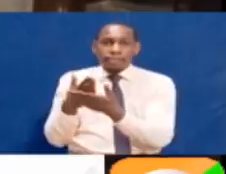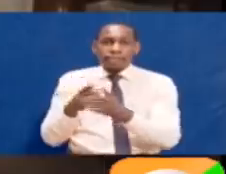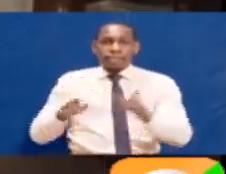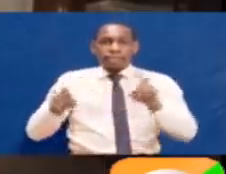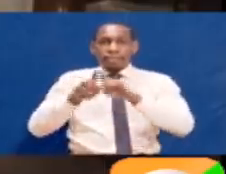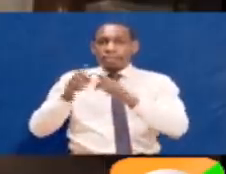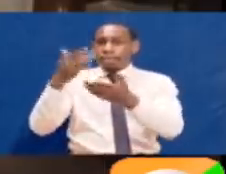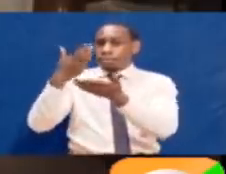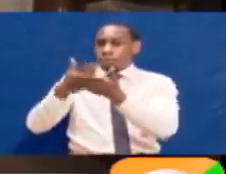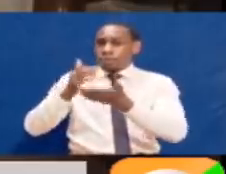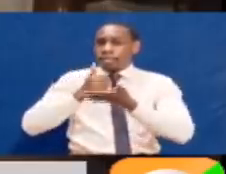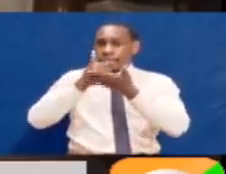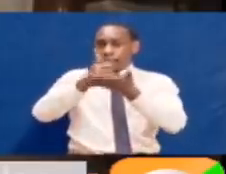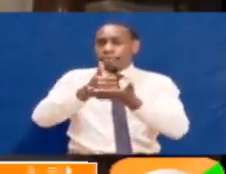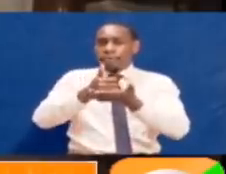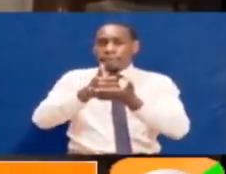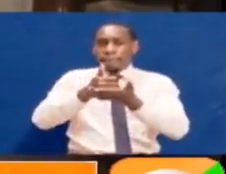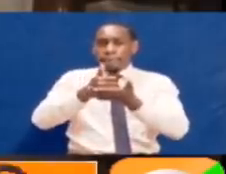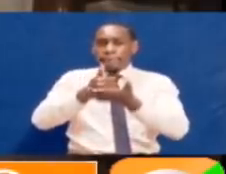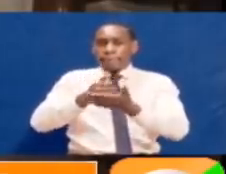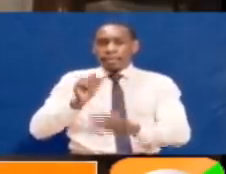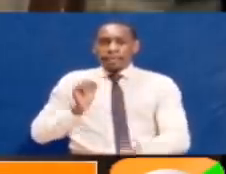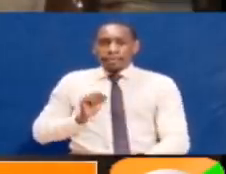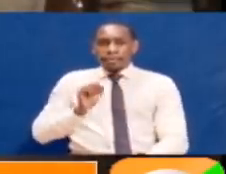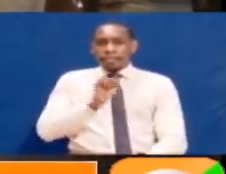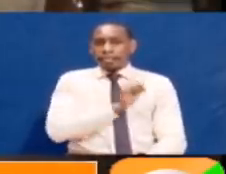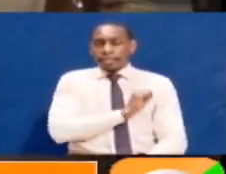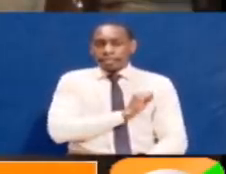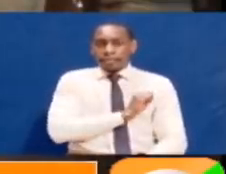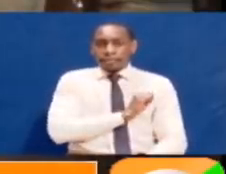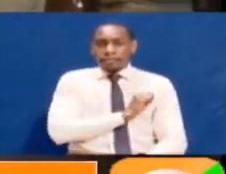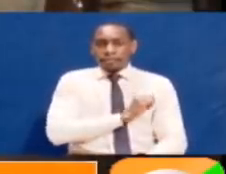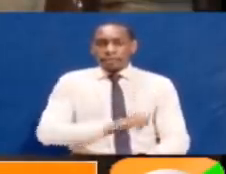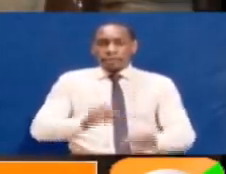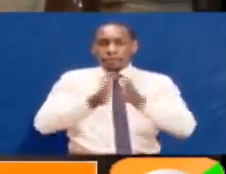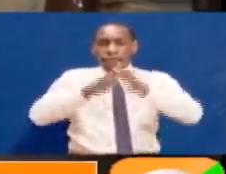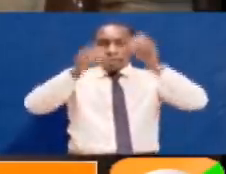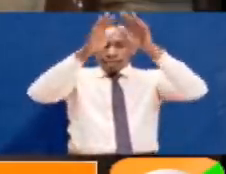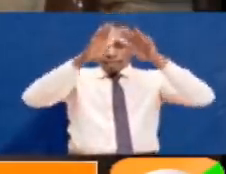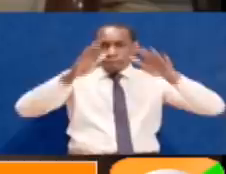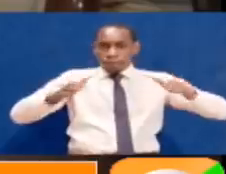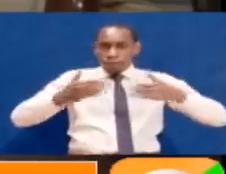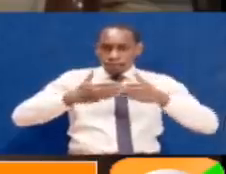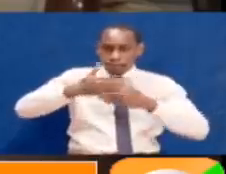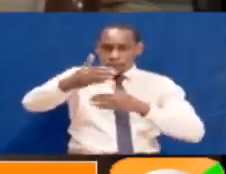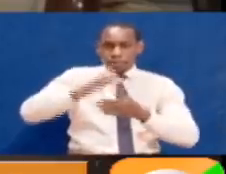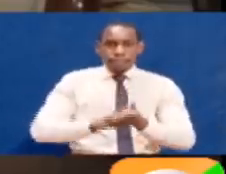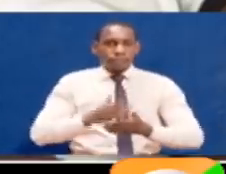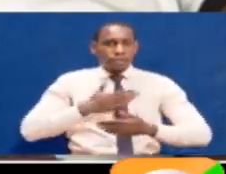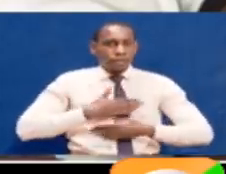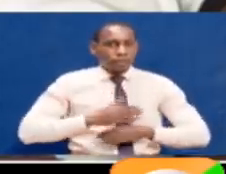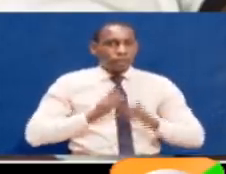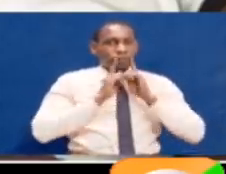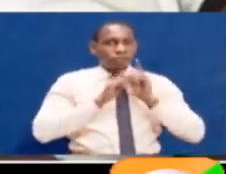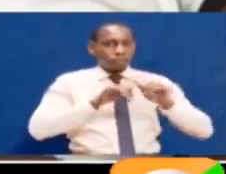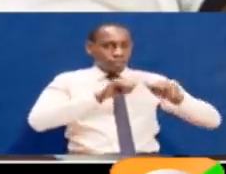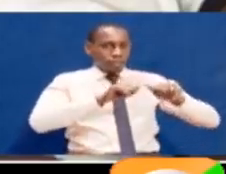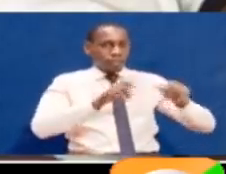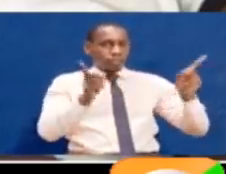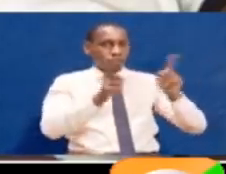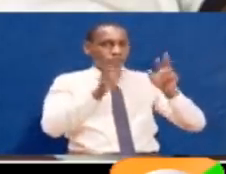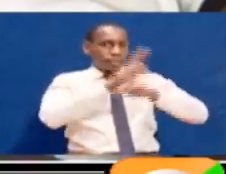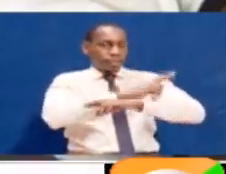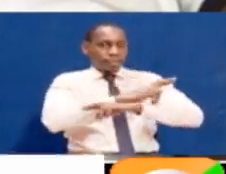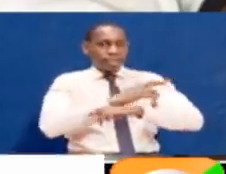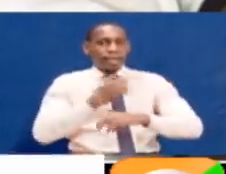ensure that this truth helps our Senate and the devolution to move forward. Okay. Honorable Murkomen, stay on the line. We're taking a